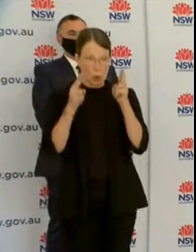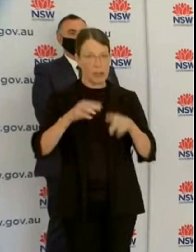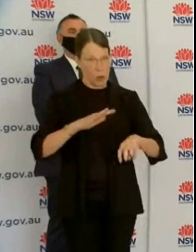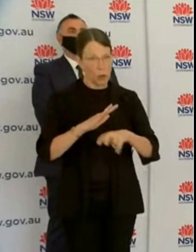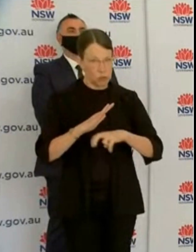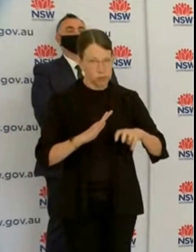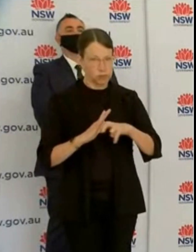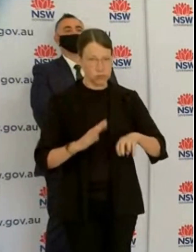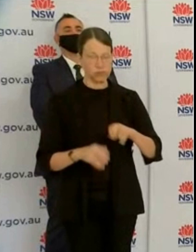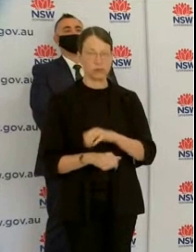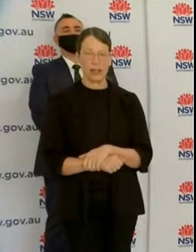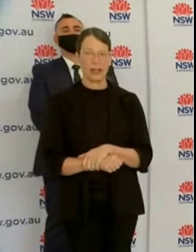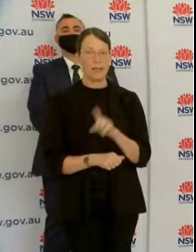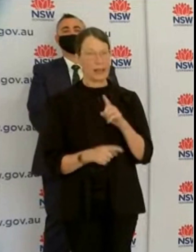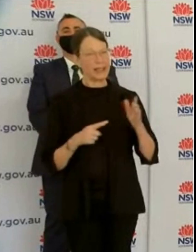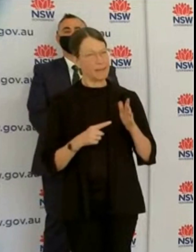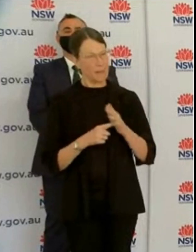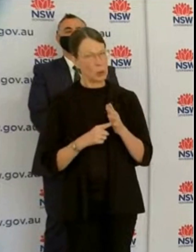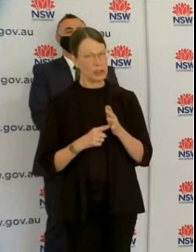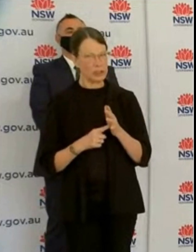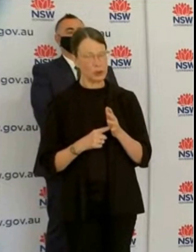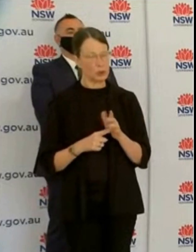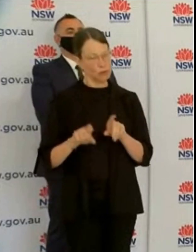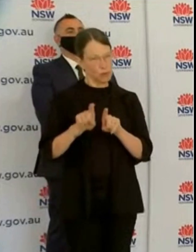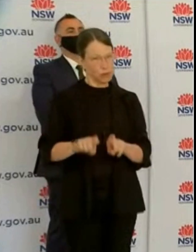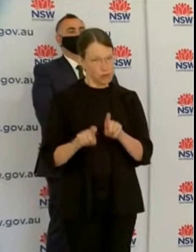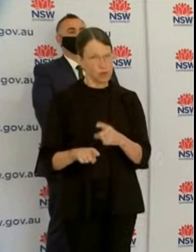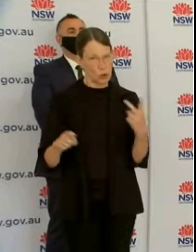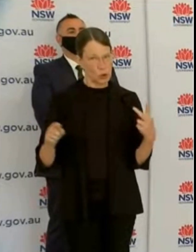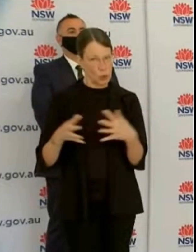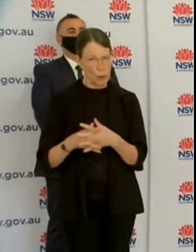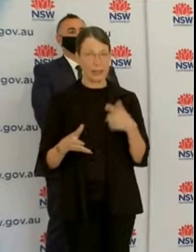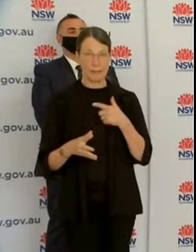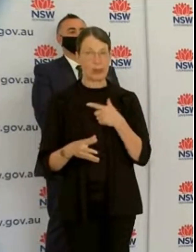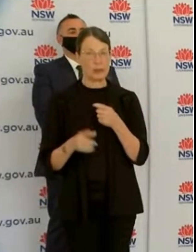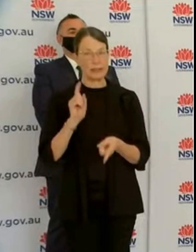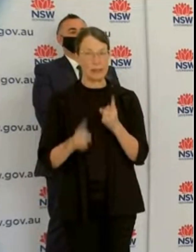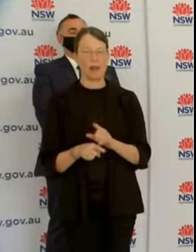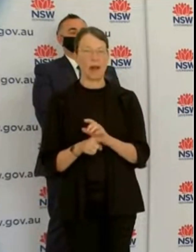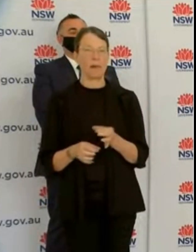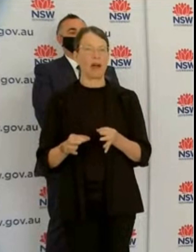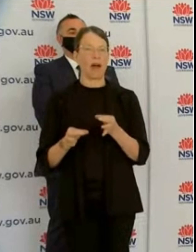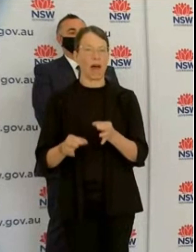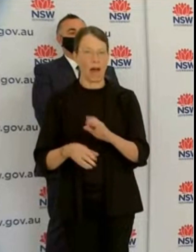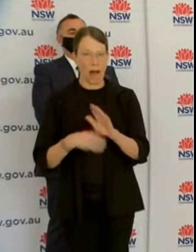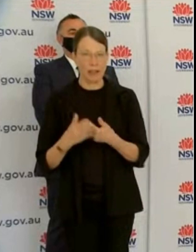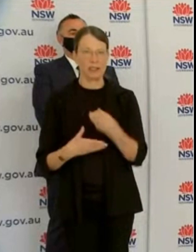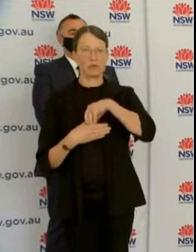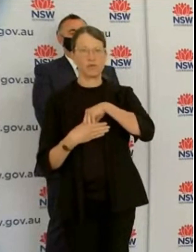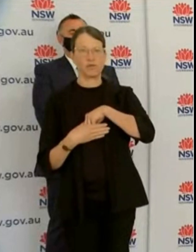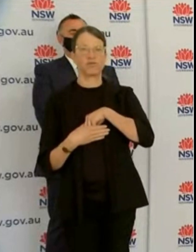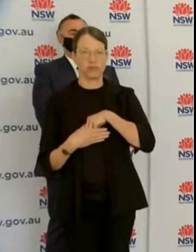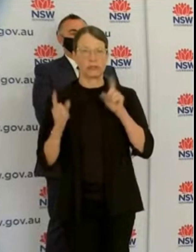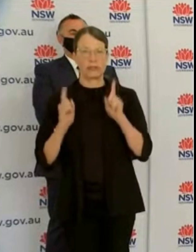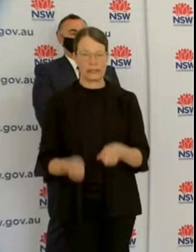quarantine because the cases may develop in the second week, and yet thousands of cases still in the community. So there will be a transition in the